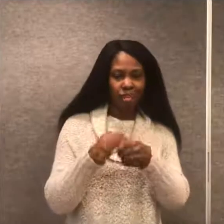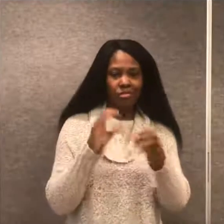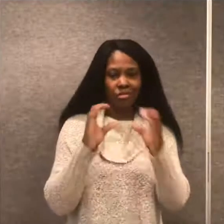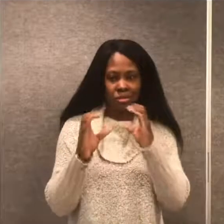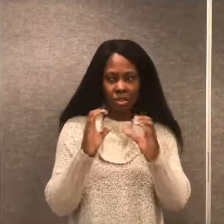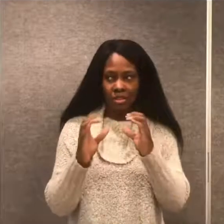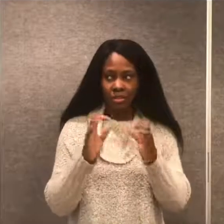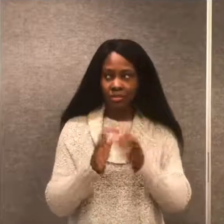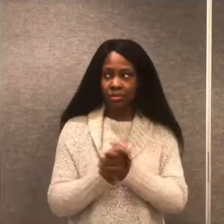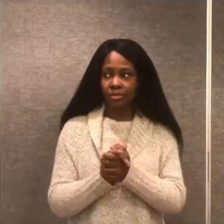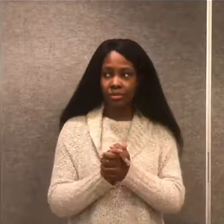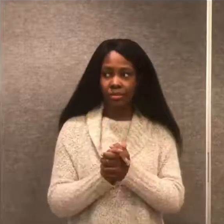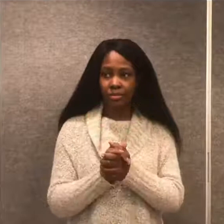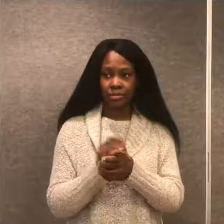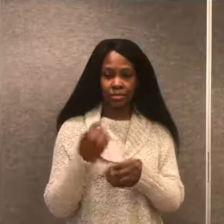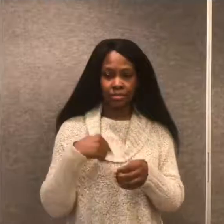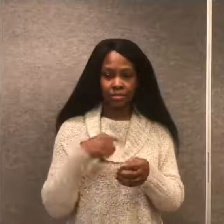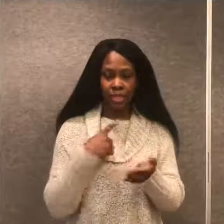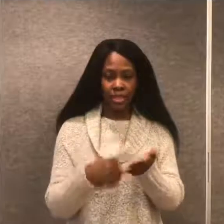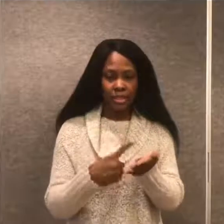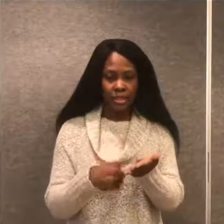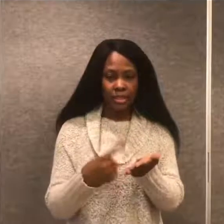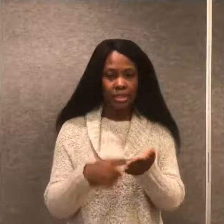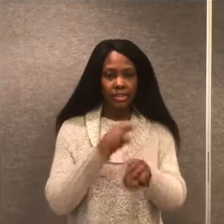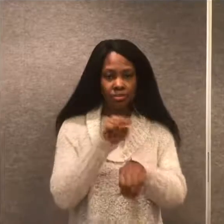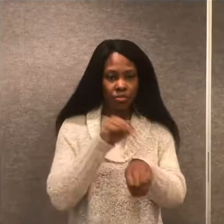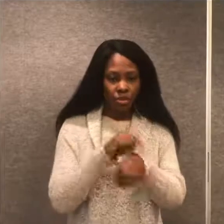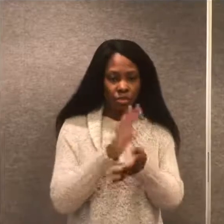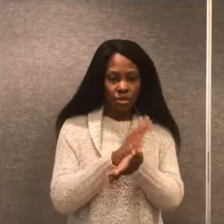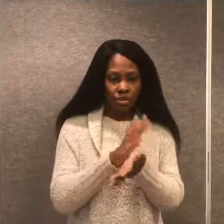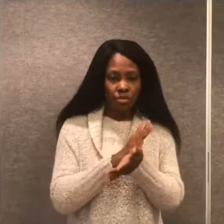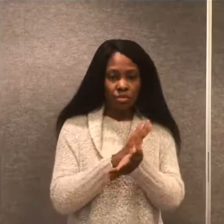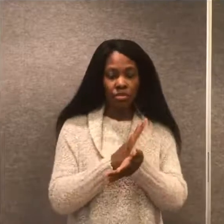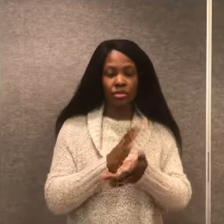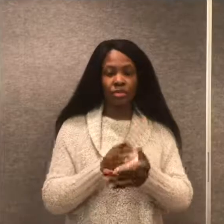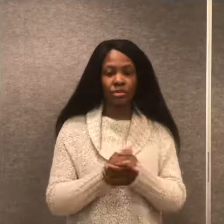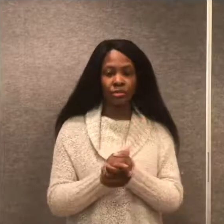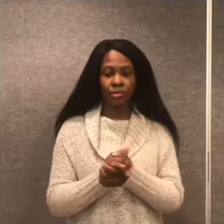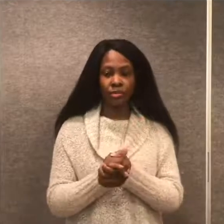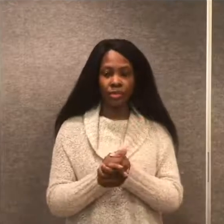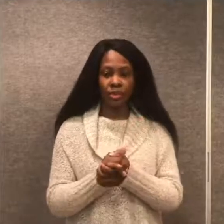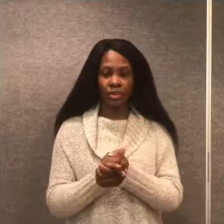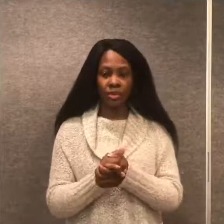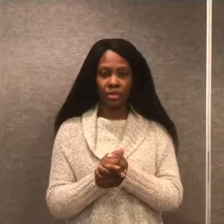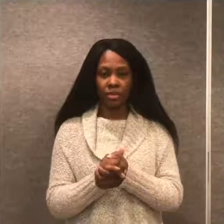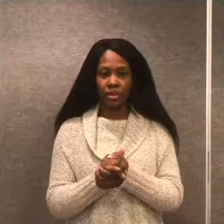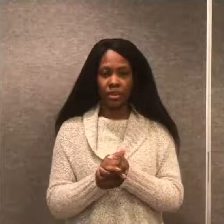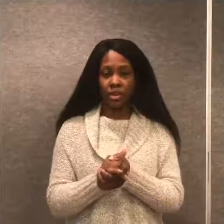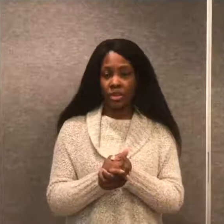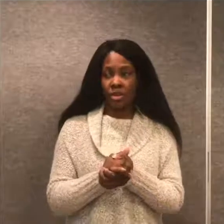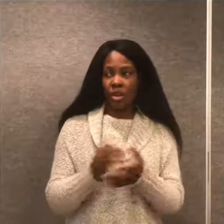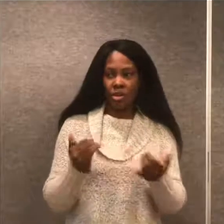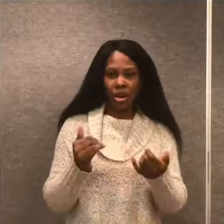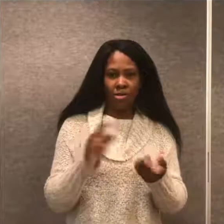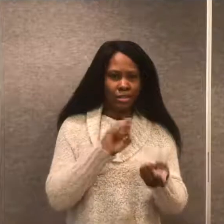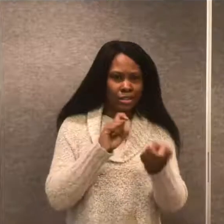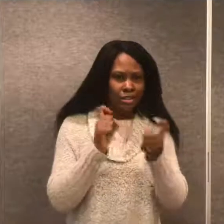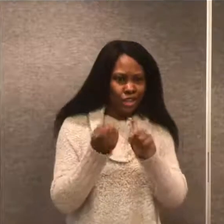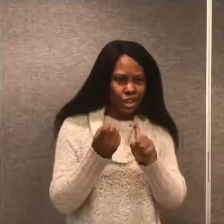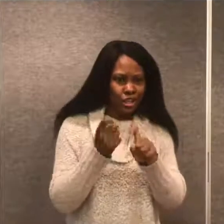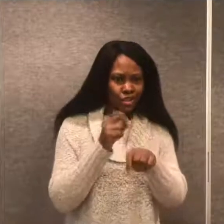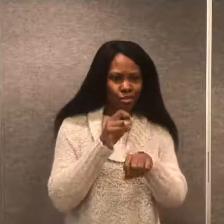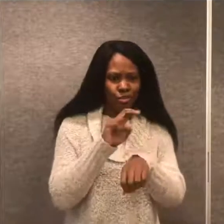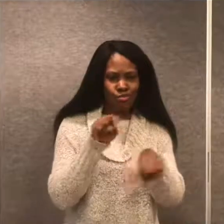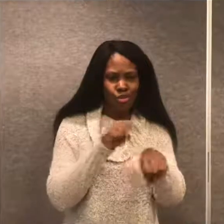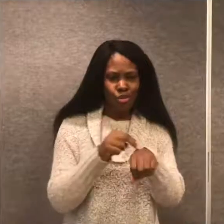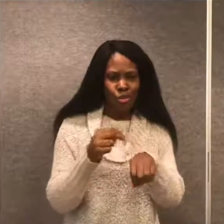about traditional schools, I believe that the argument has been the change in what a traditional school setting should look like for the